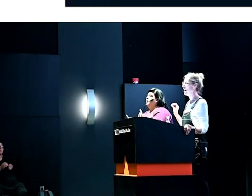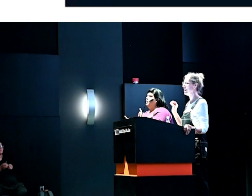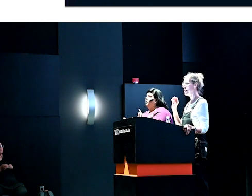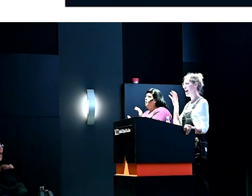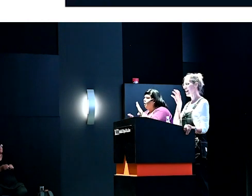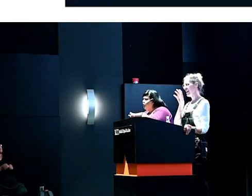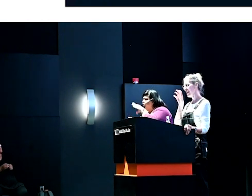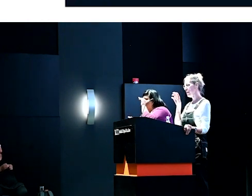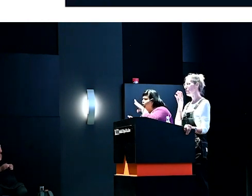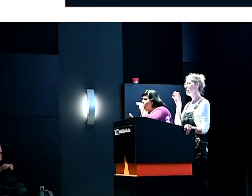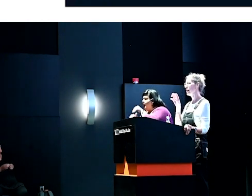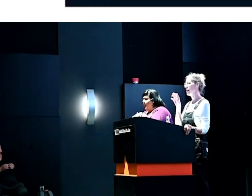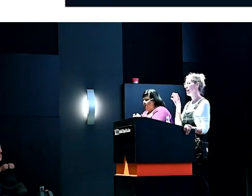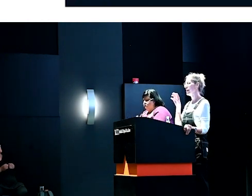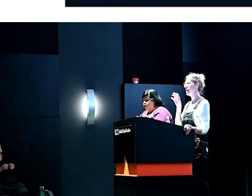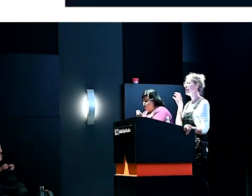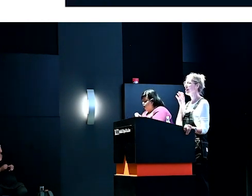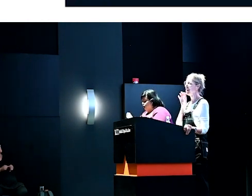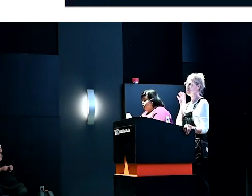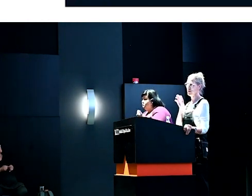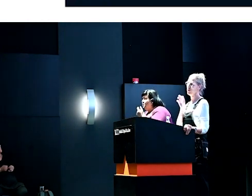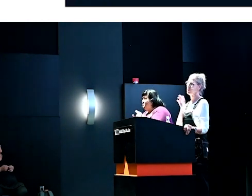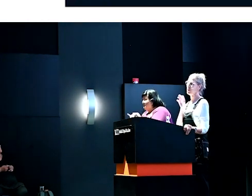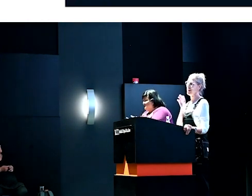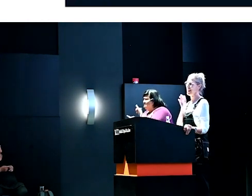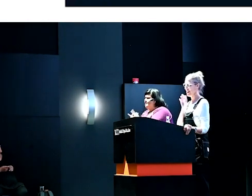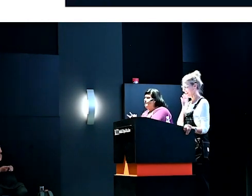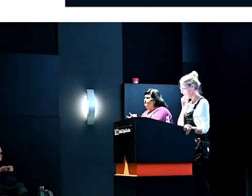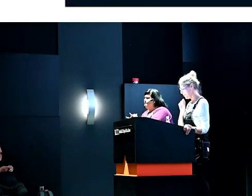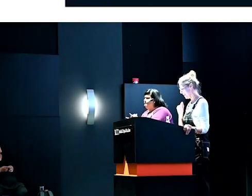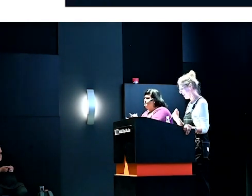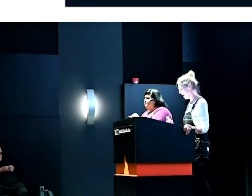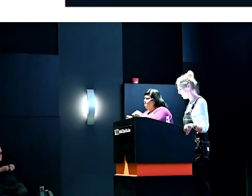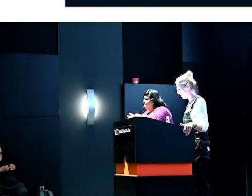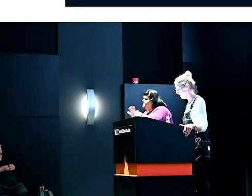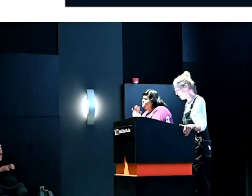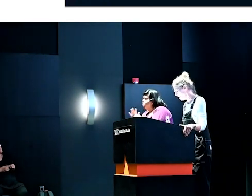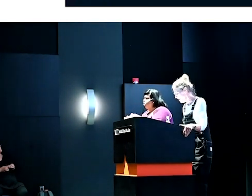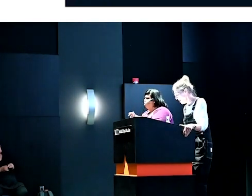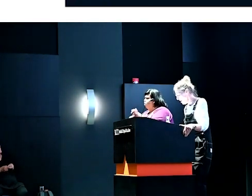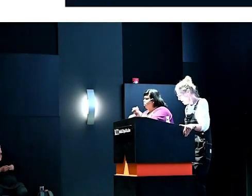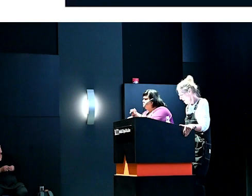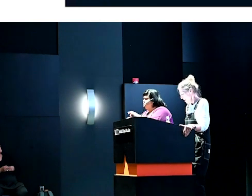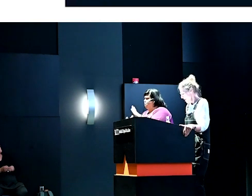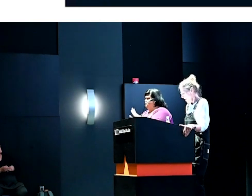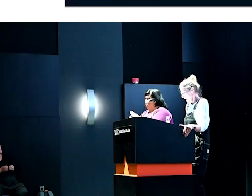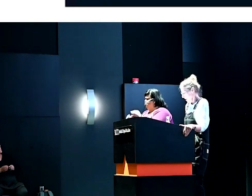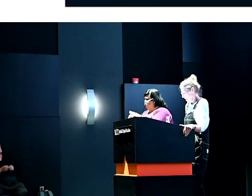remove and yet keep the meaning, keep the story, keep the connection.